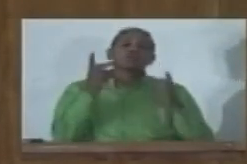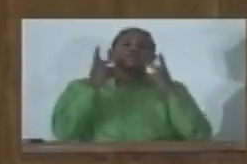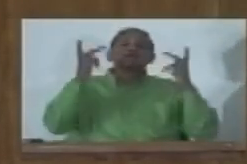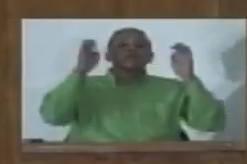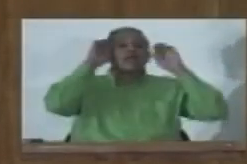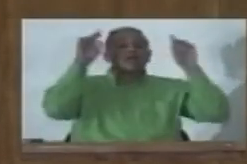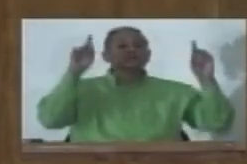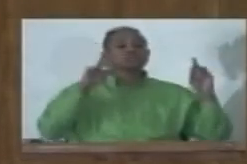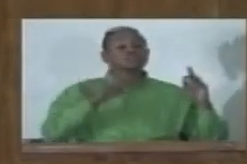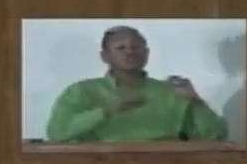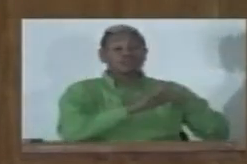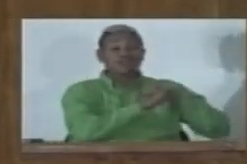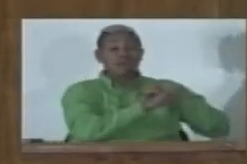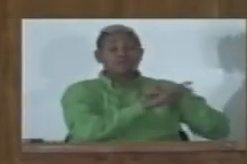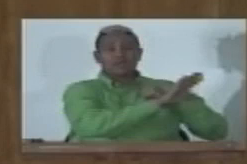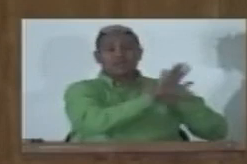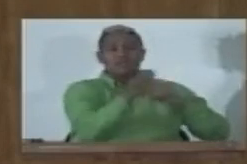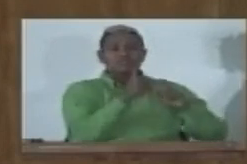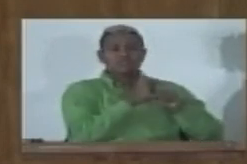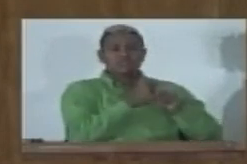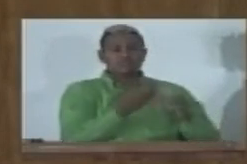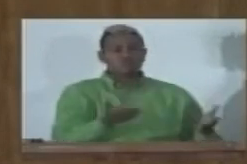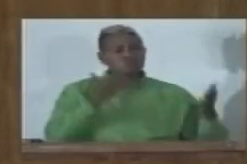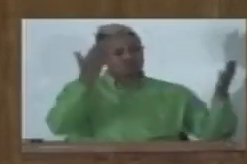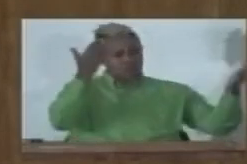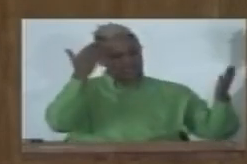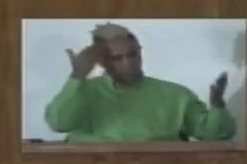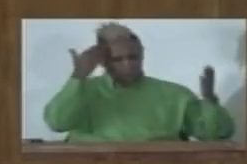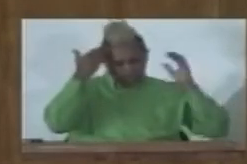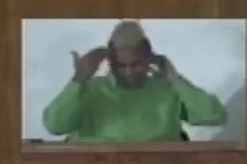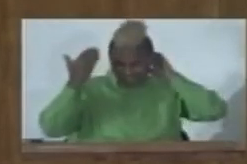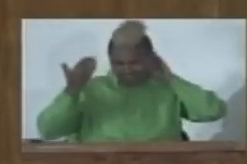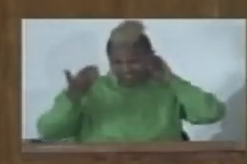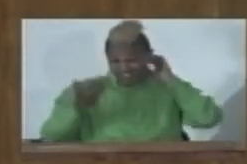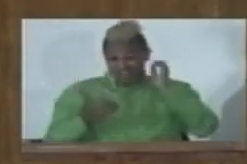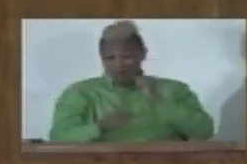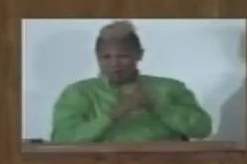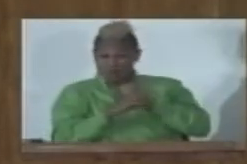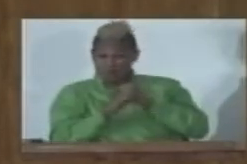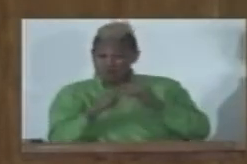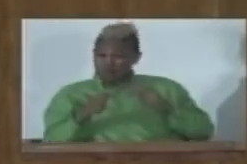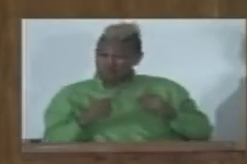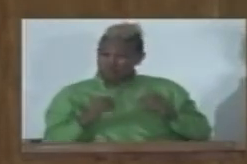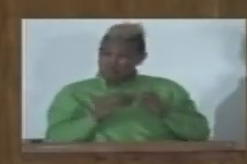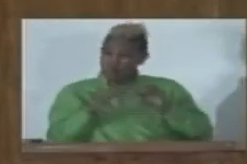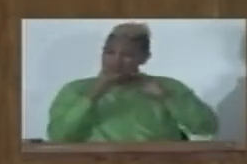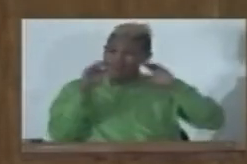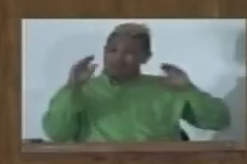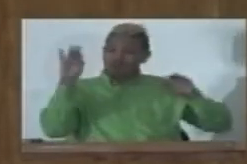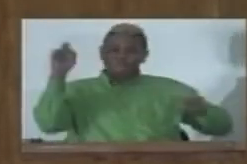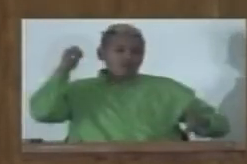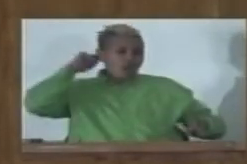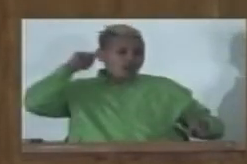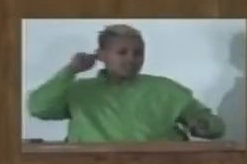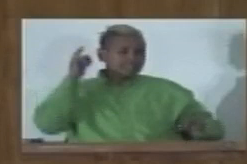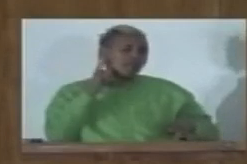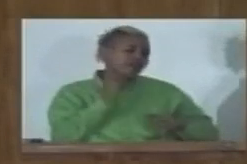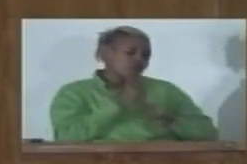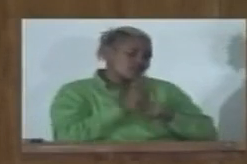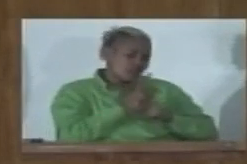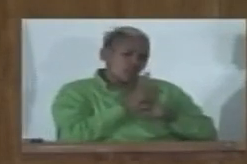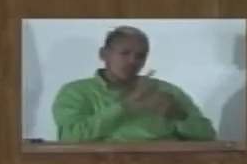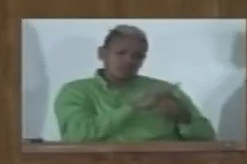education campaign to raise awareness, promote a greater level of consciousness and care among our